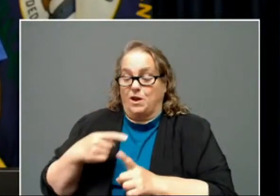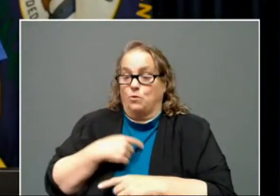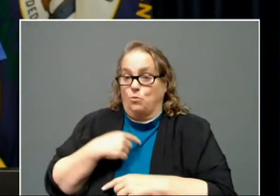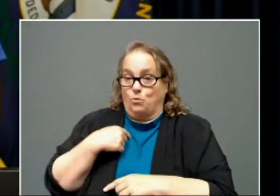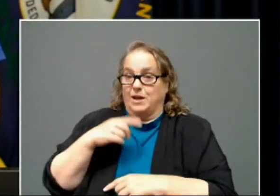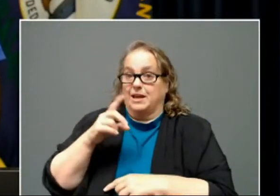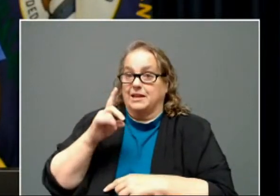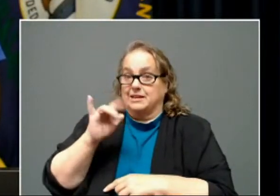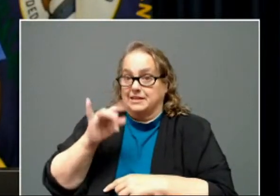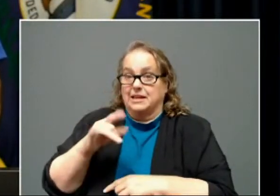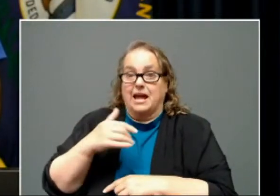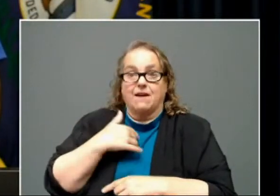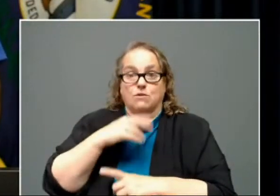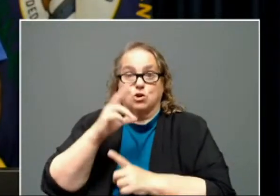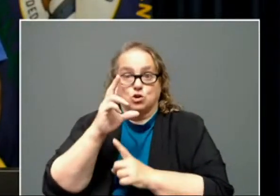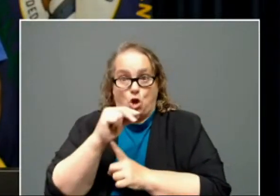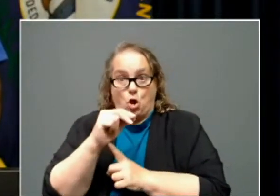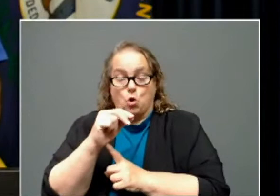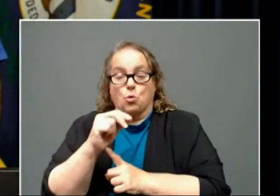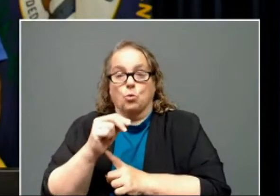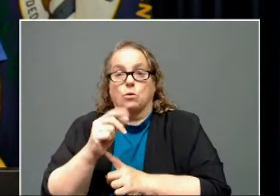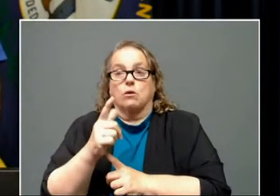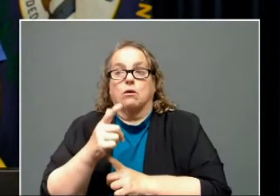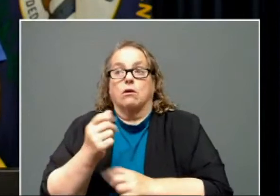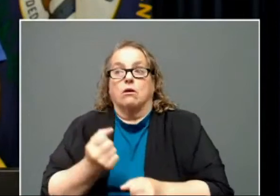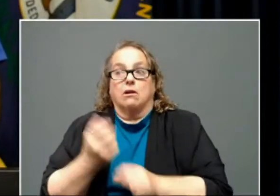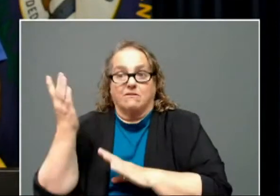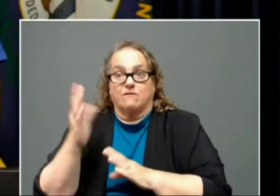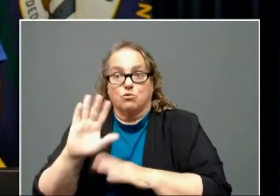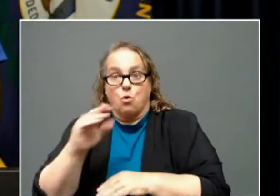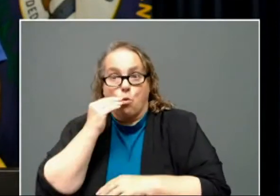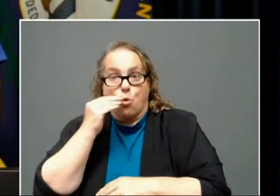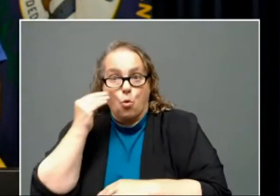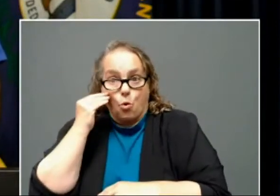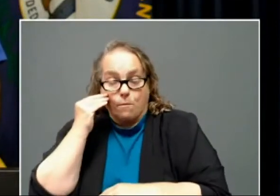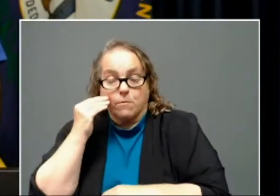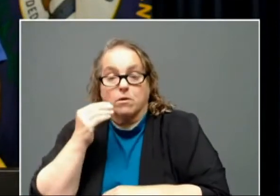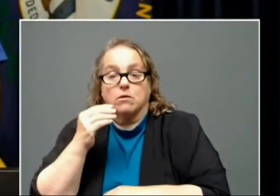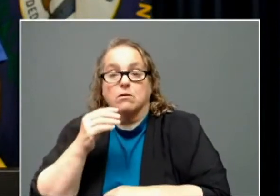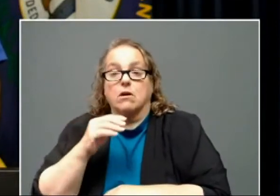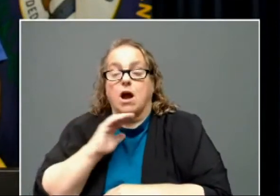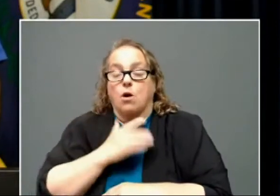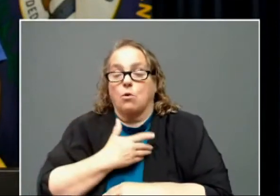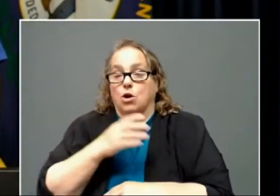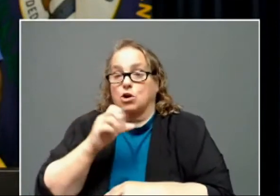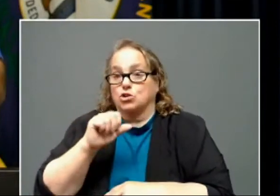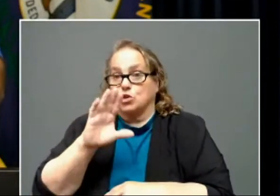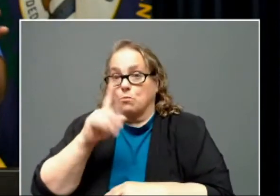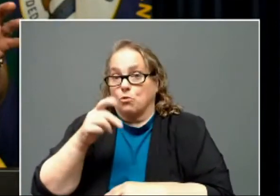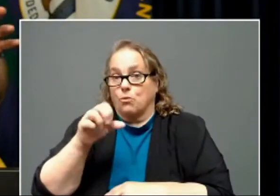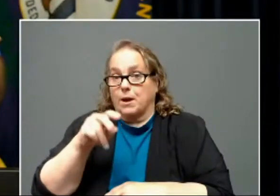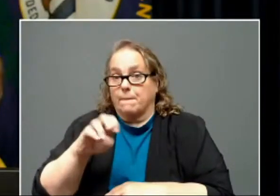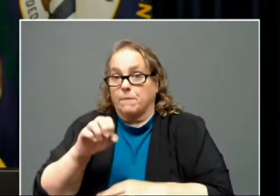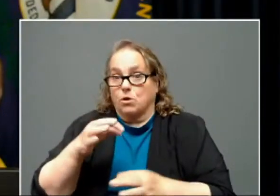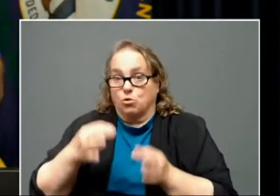moratorium, now our Supreme Court ruled that certain evictions, and this was through their regular order,